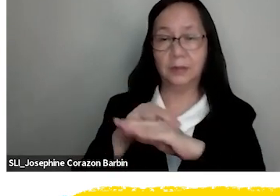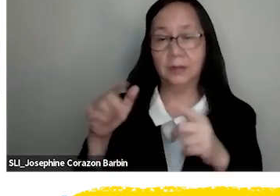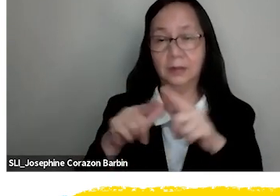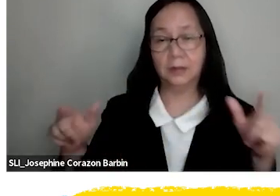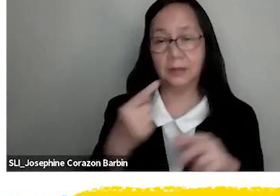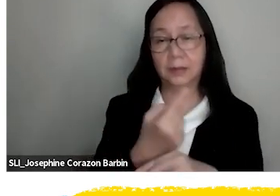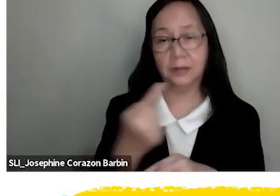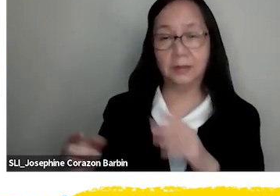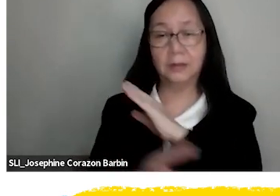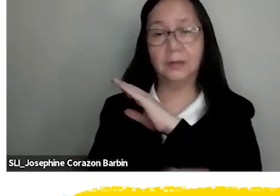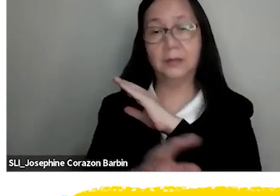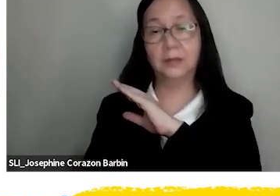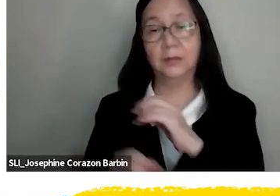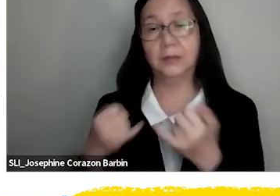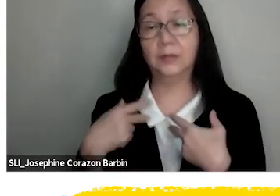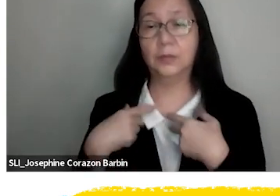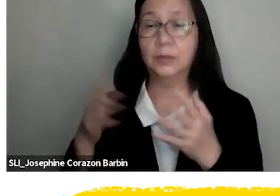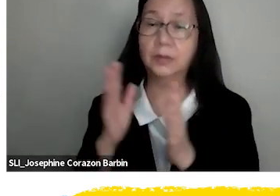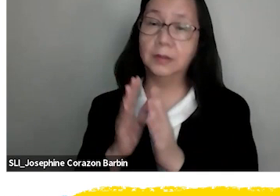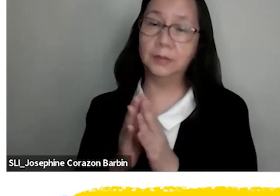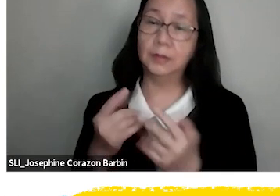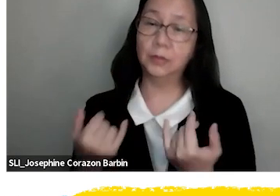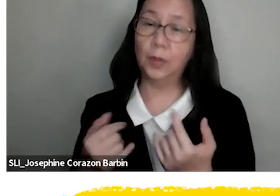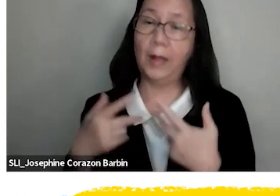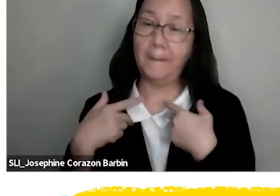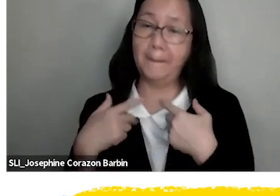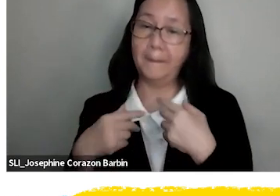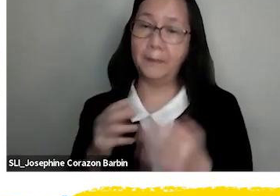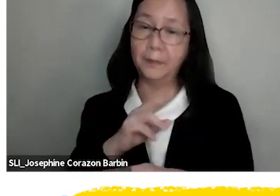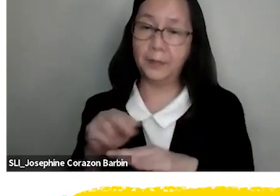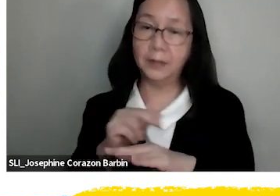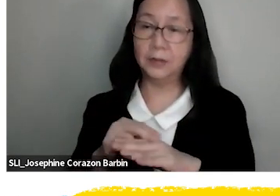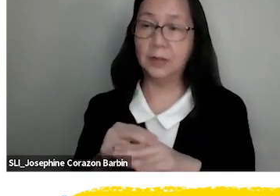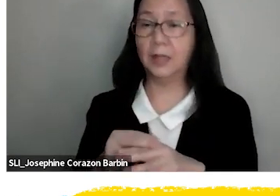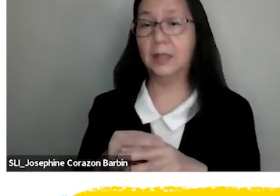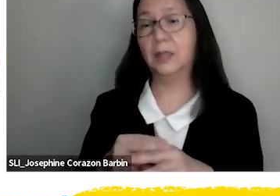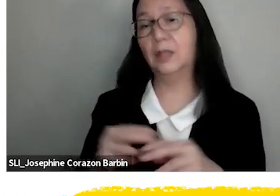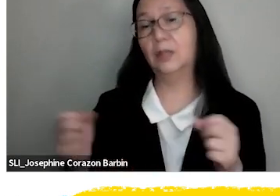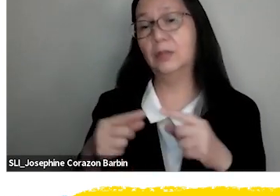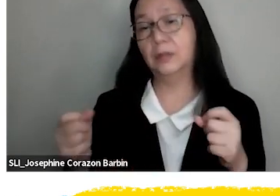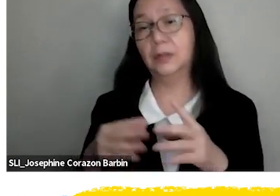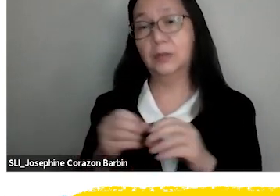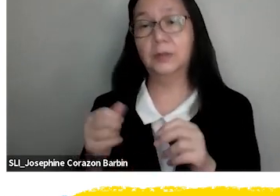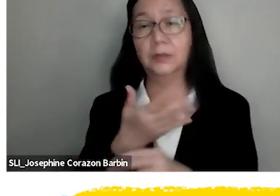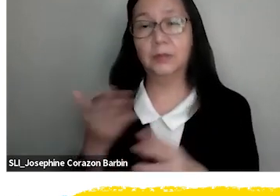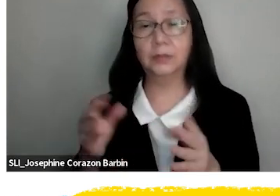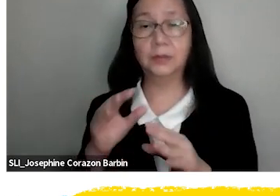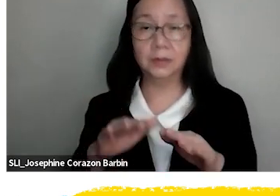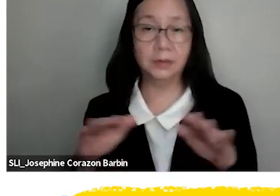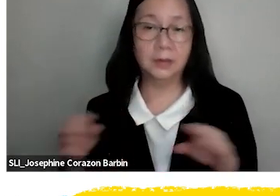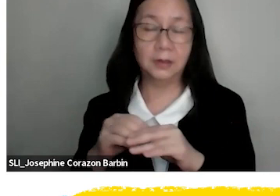country, we ask each country to conduct national consultation with their own children in their